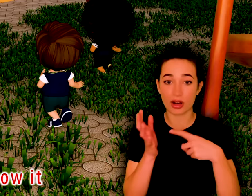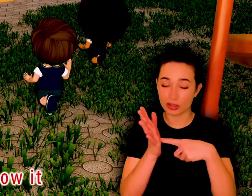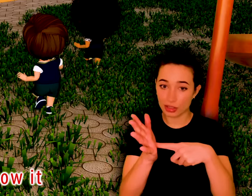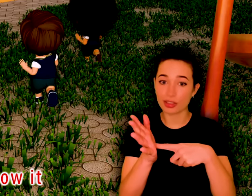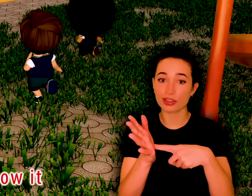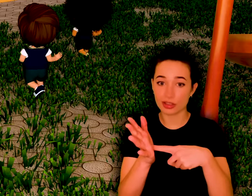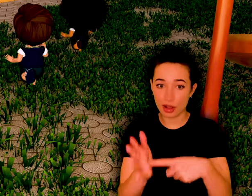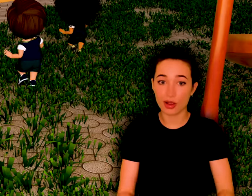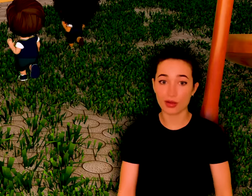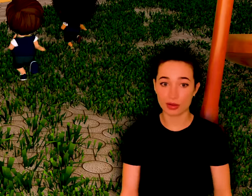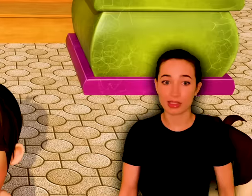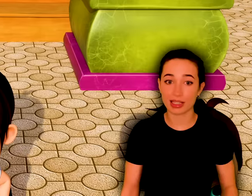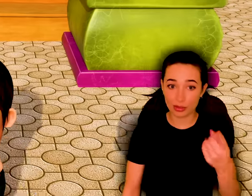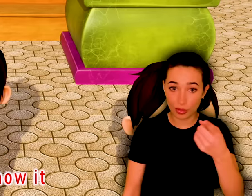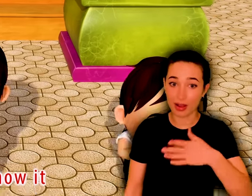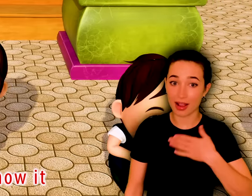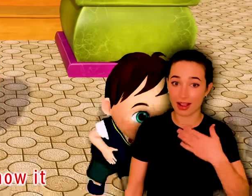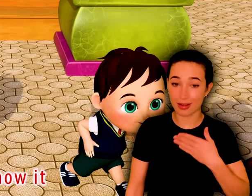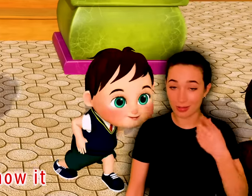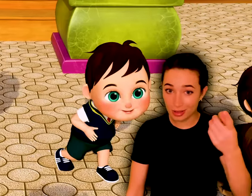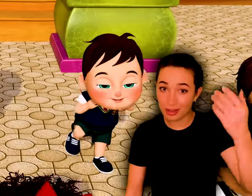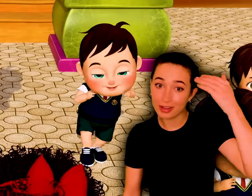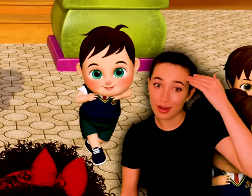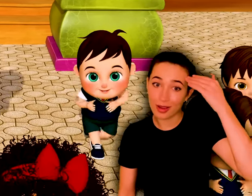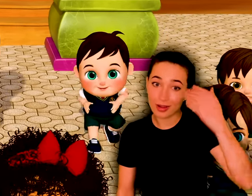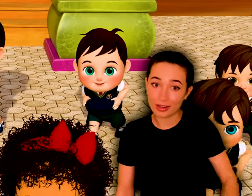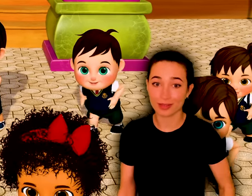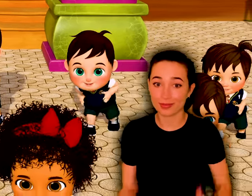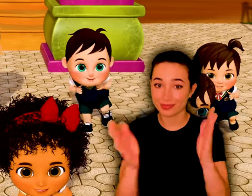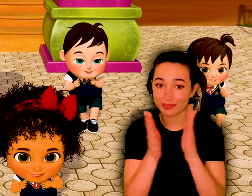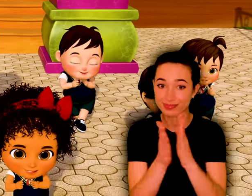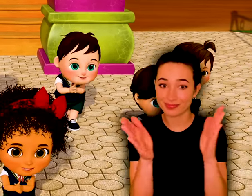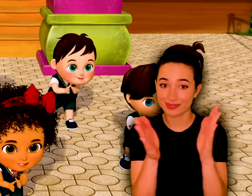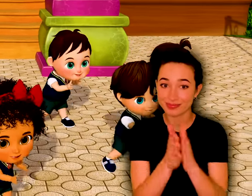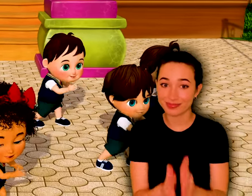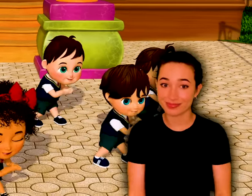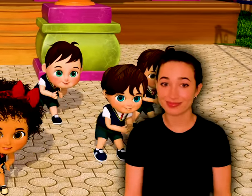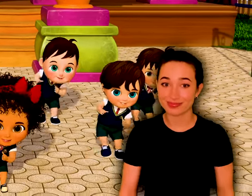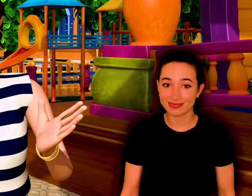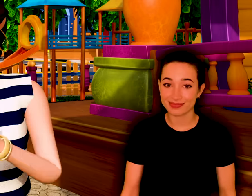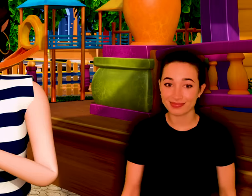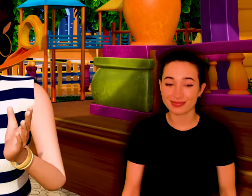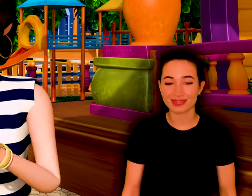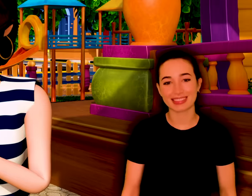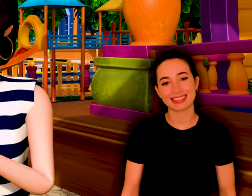you really want to show it. If you're happy and you know it, clap your hands.